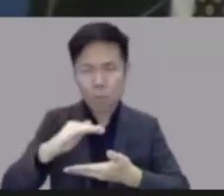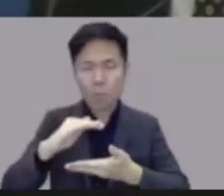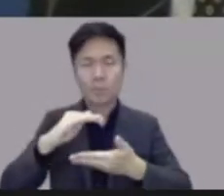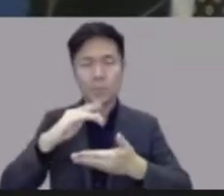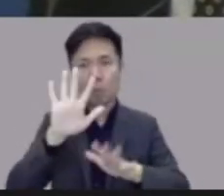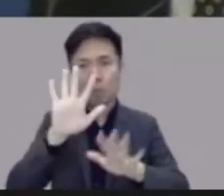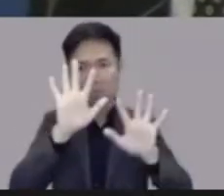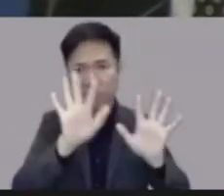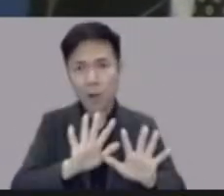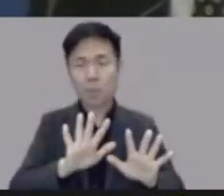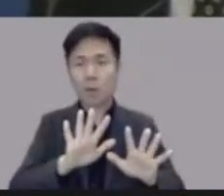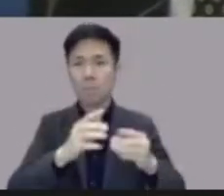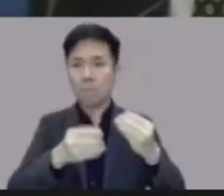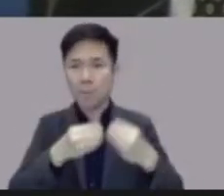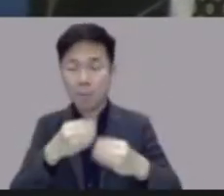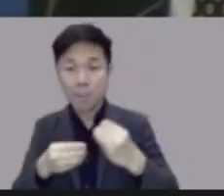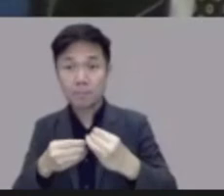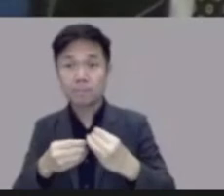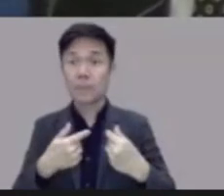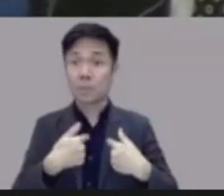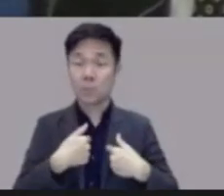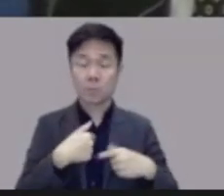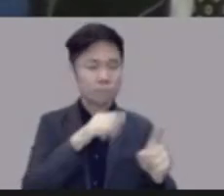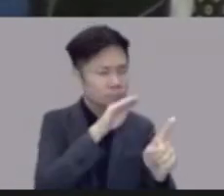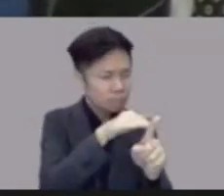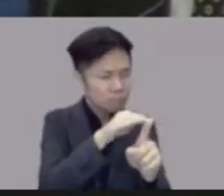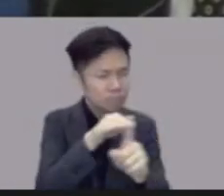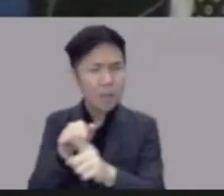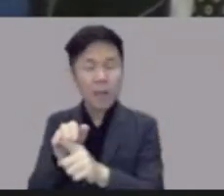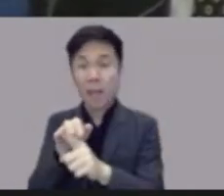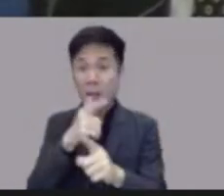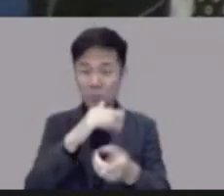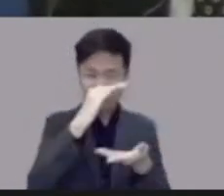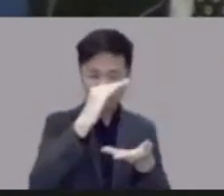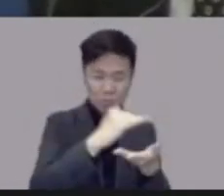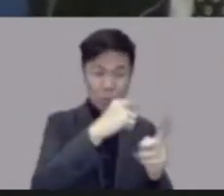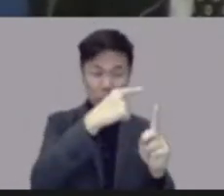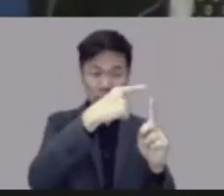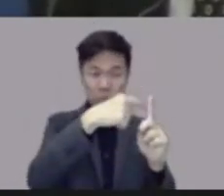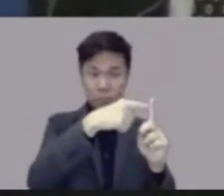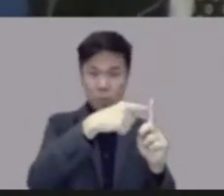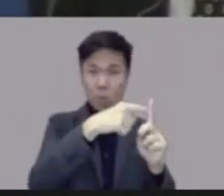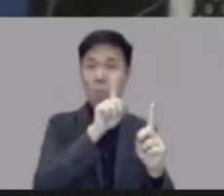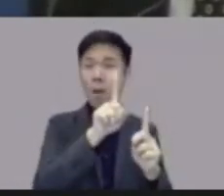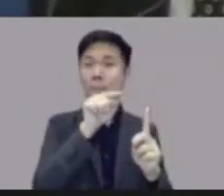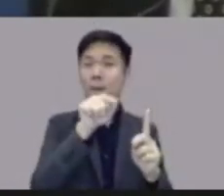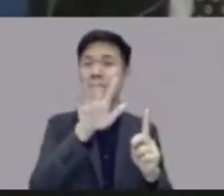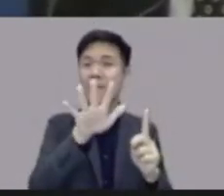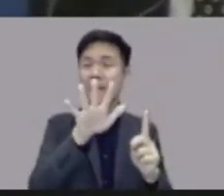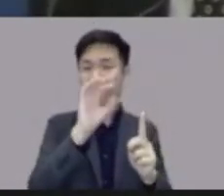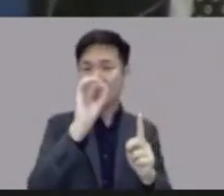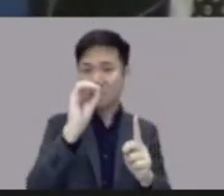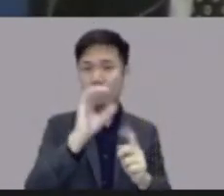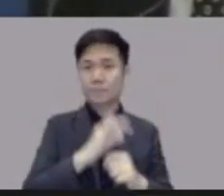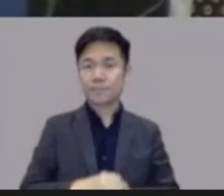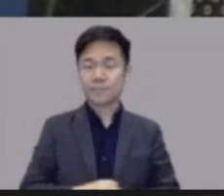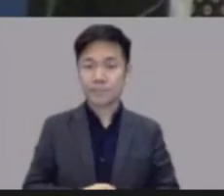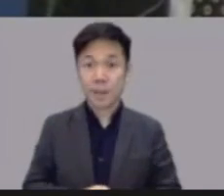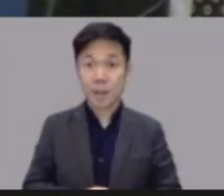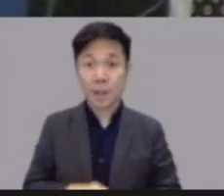to take further action in line with achieving the 1.5 degrees Target Japan stresses the importance of international